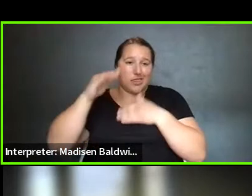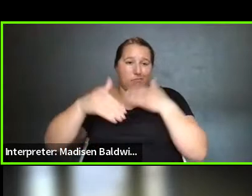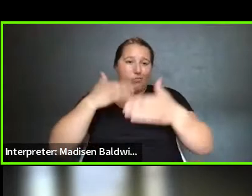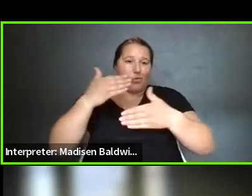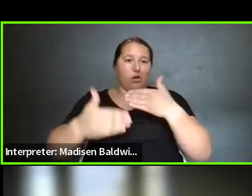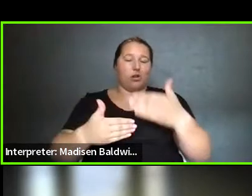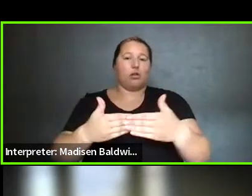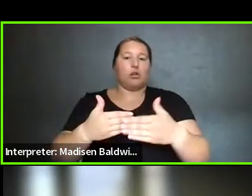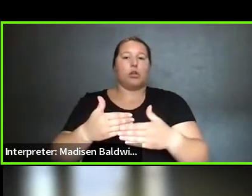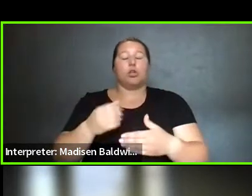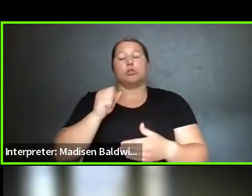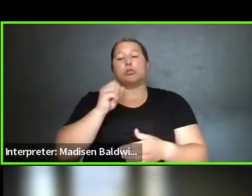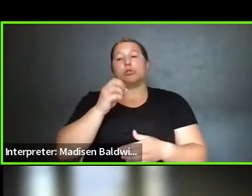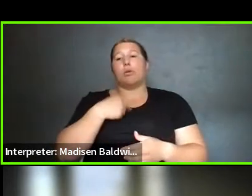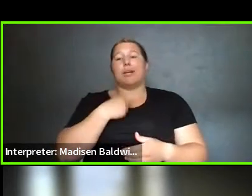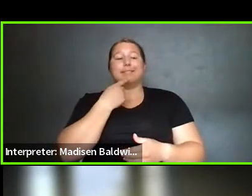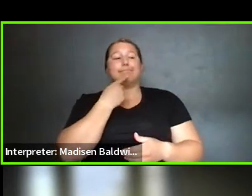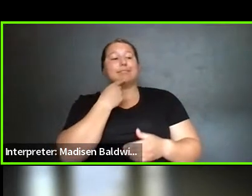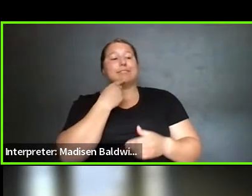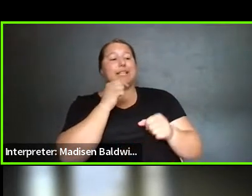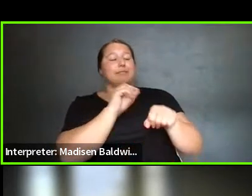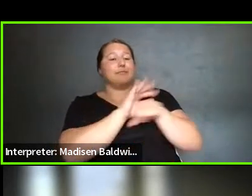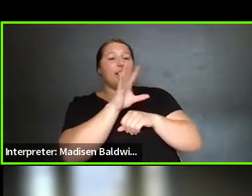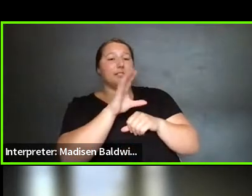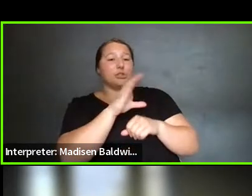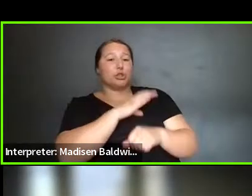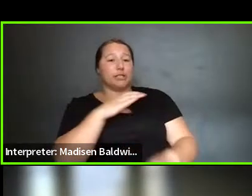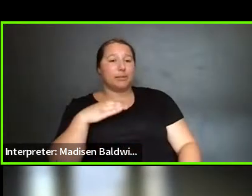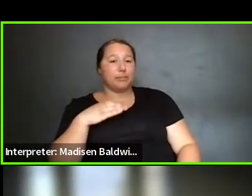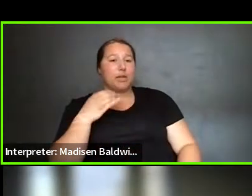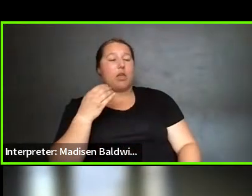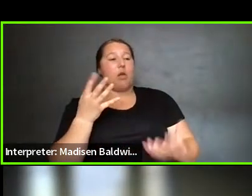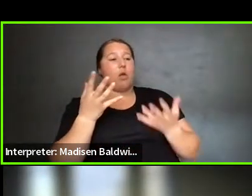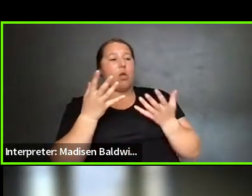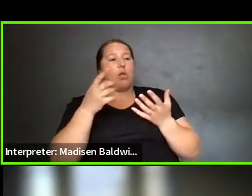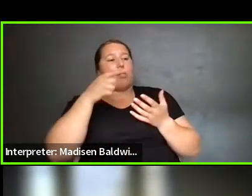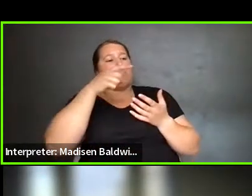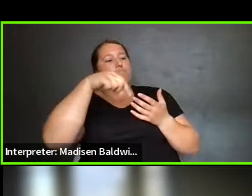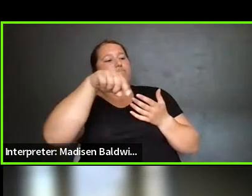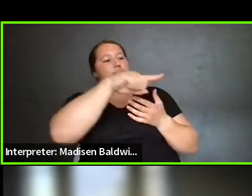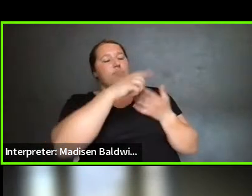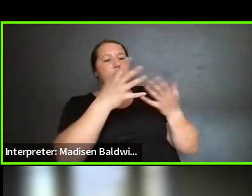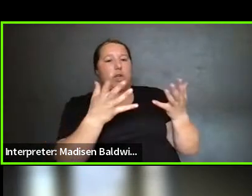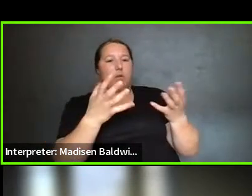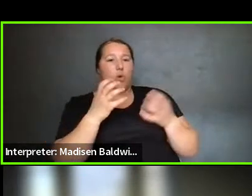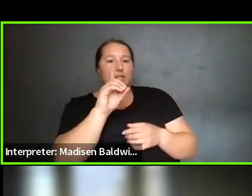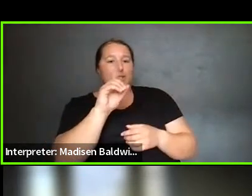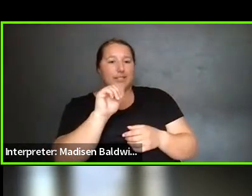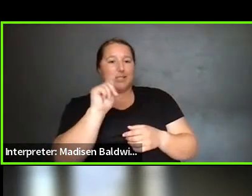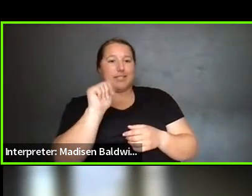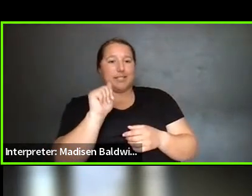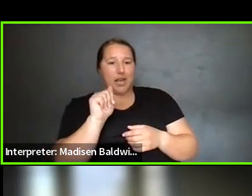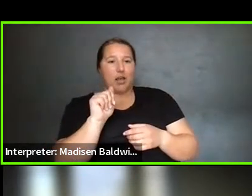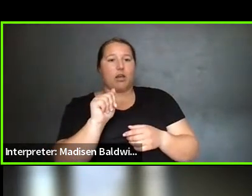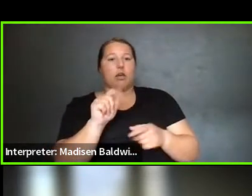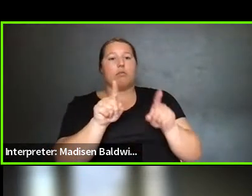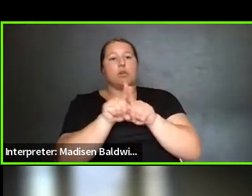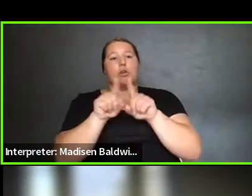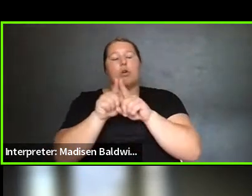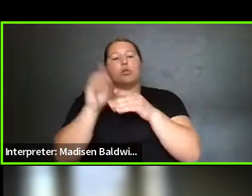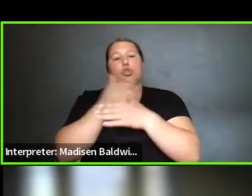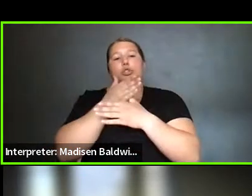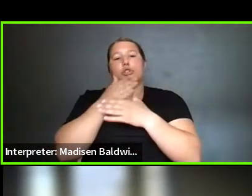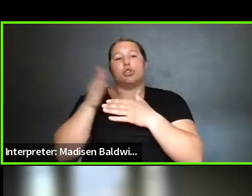the advisory committee, you know, what they want was data as well as sharing